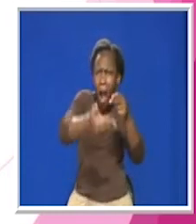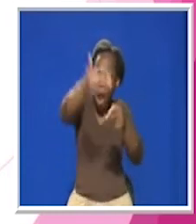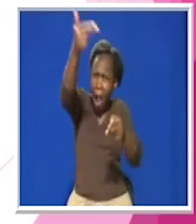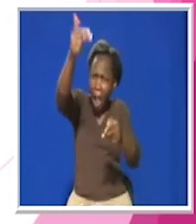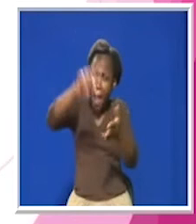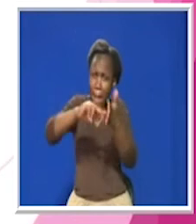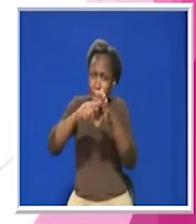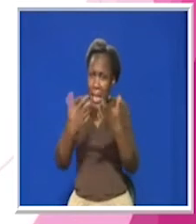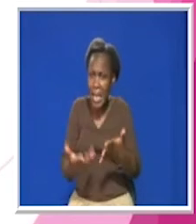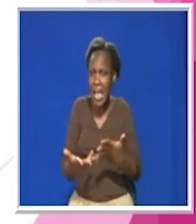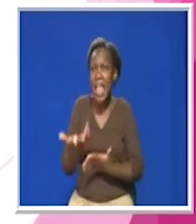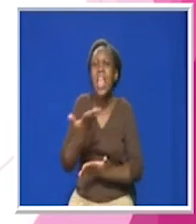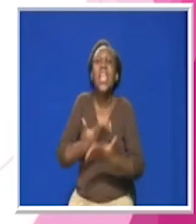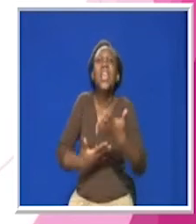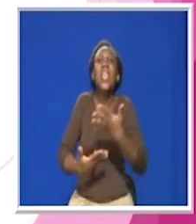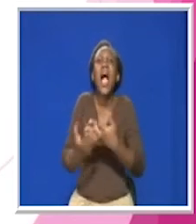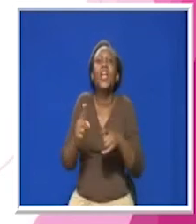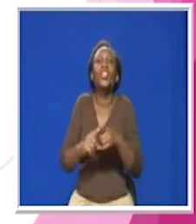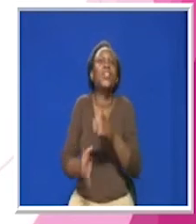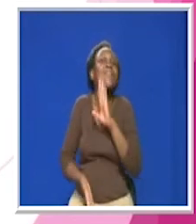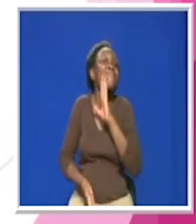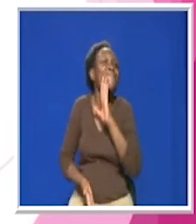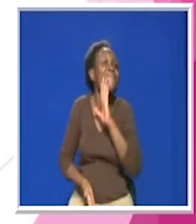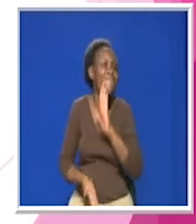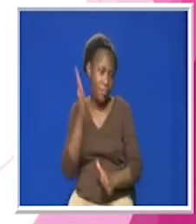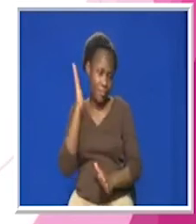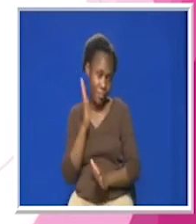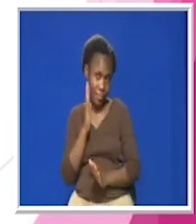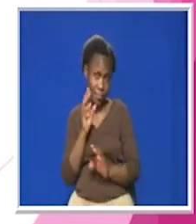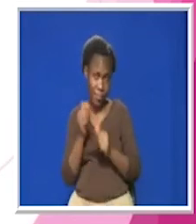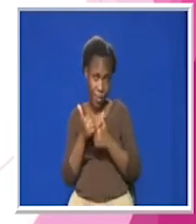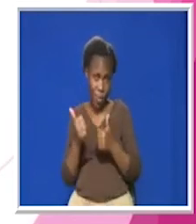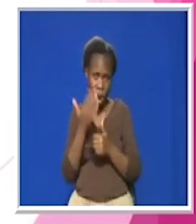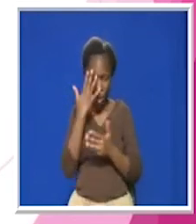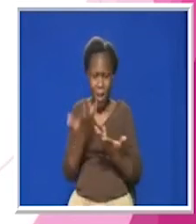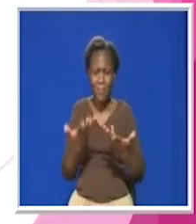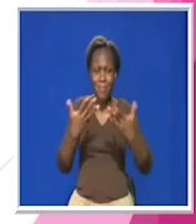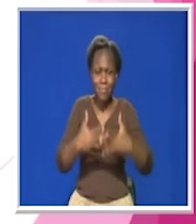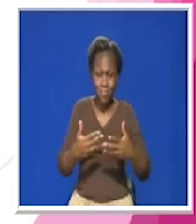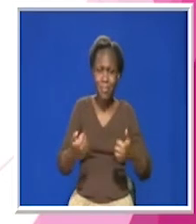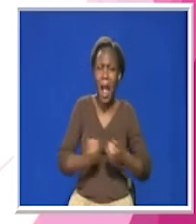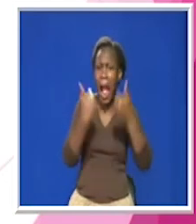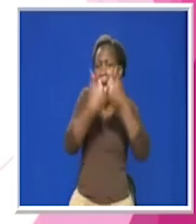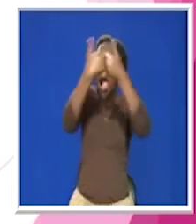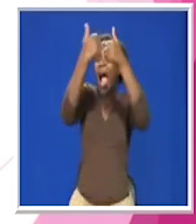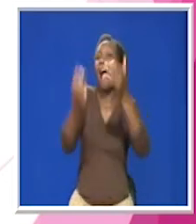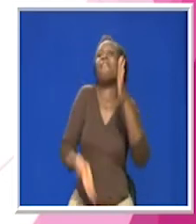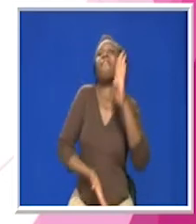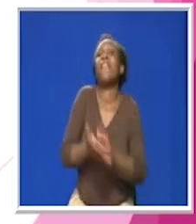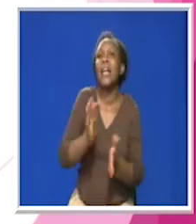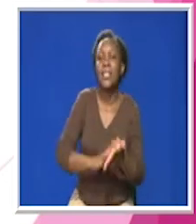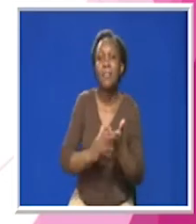the gas particles are able to collide more frequently, and therefore the reaction is